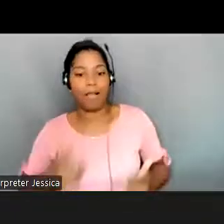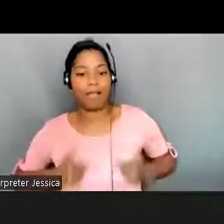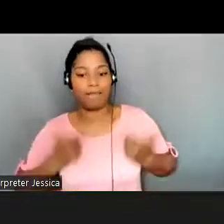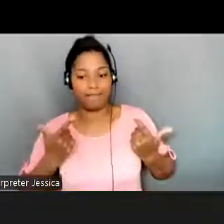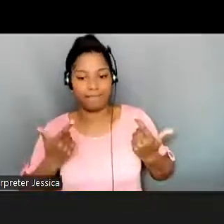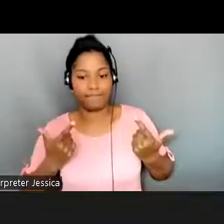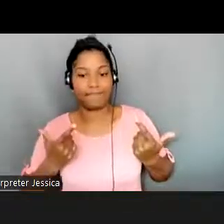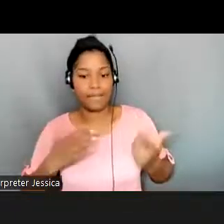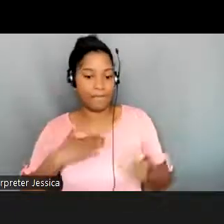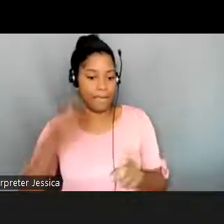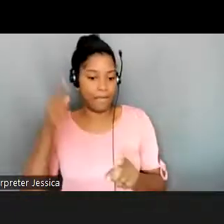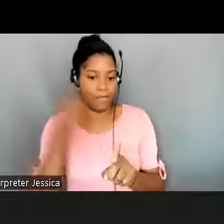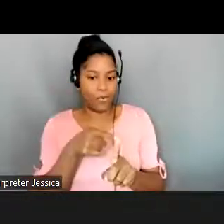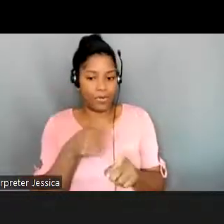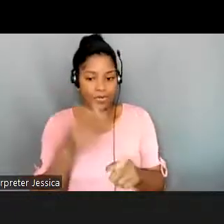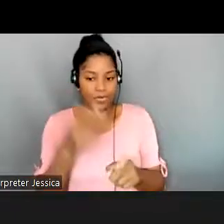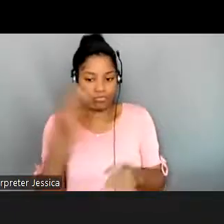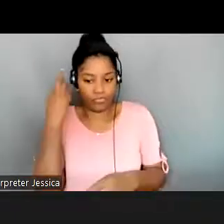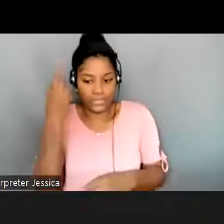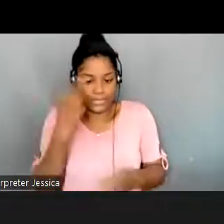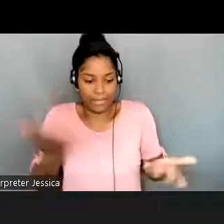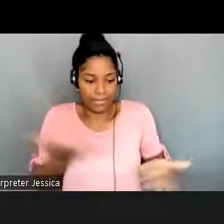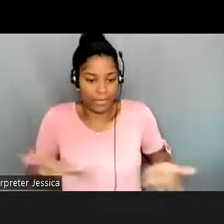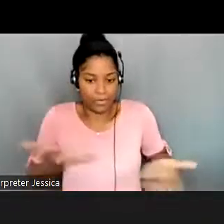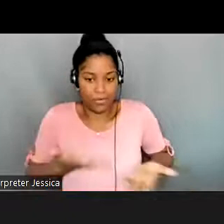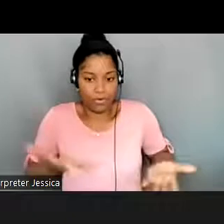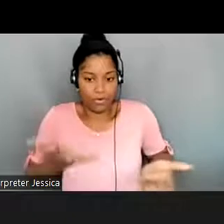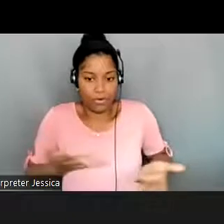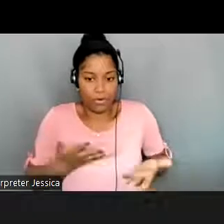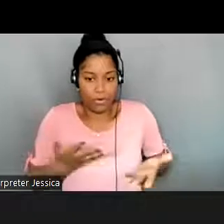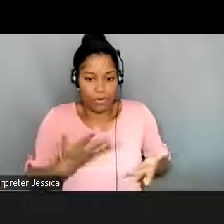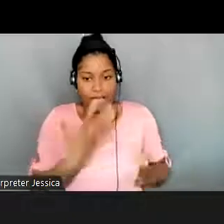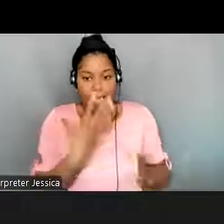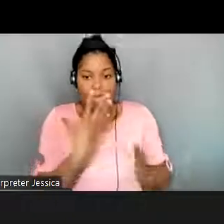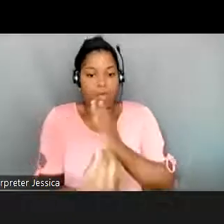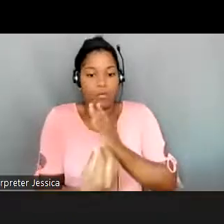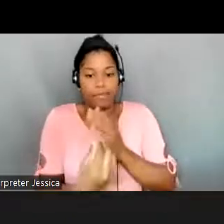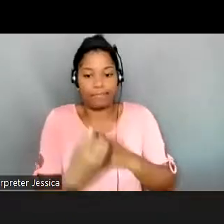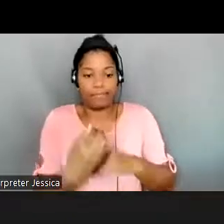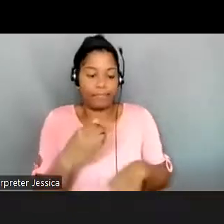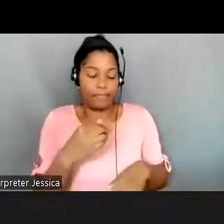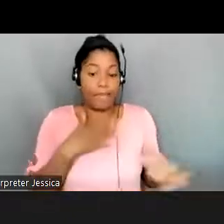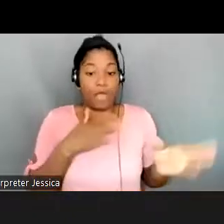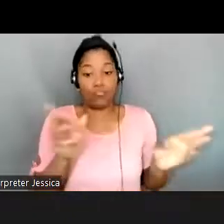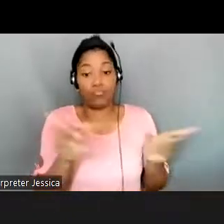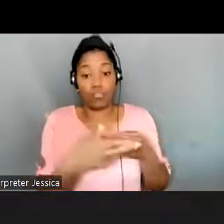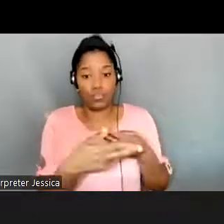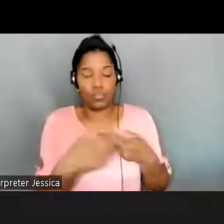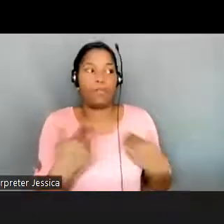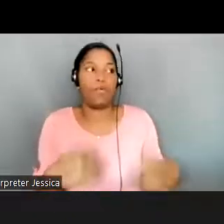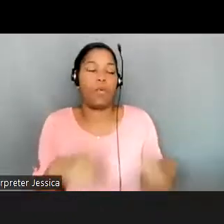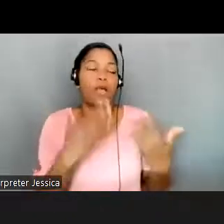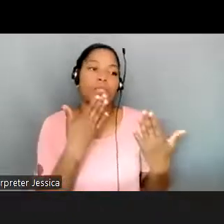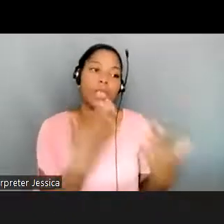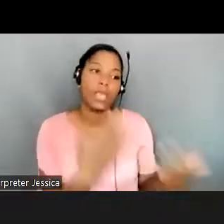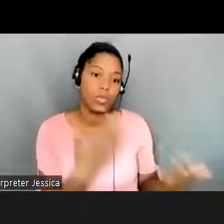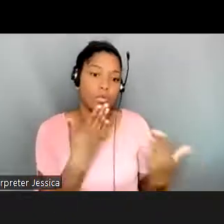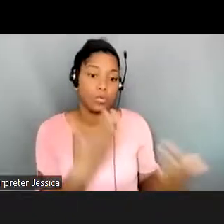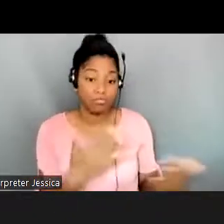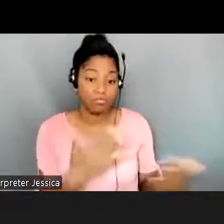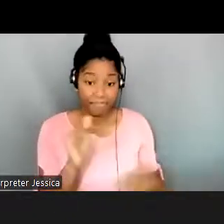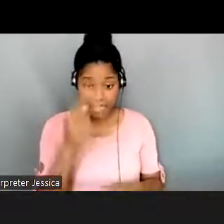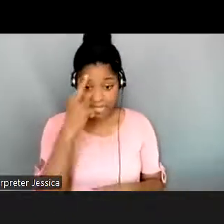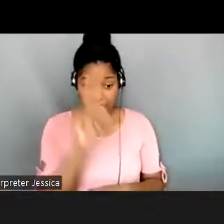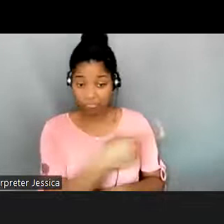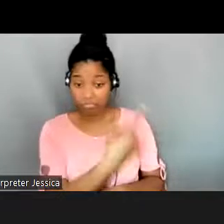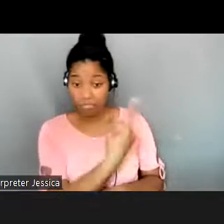purpose. You gave me my reason to get out of my room, to get out of bed in the morning." And that's not just for older adults.